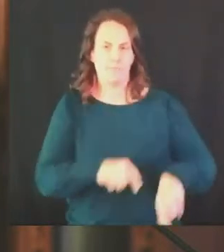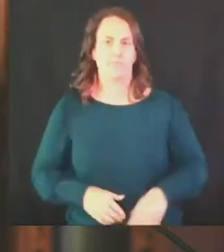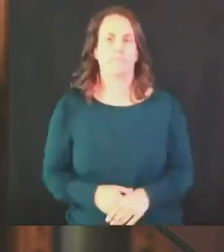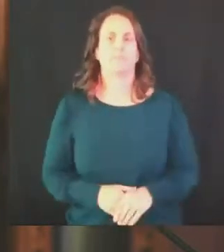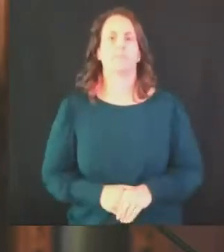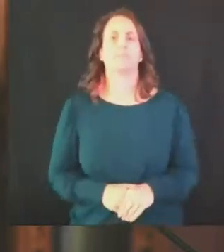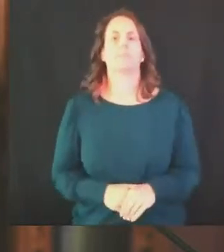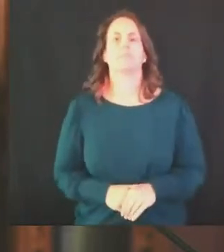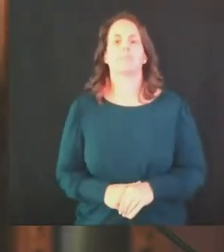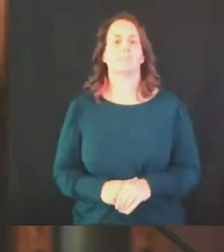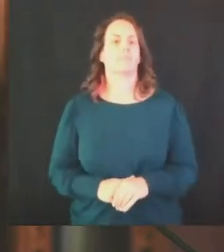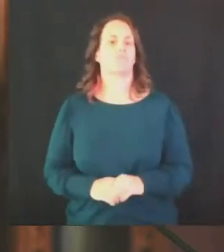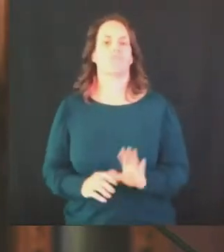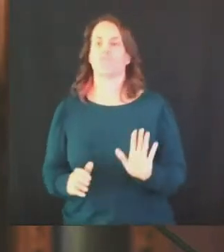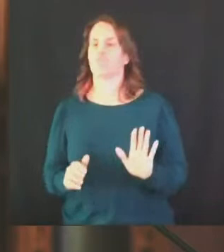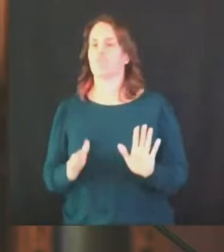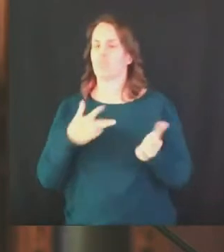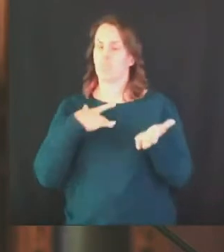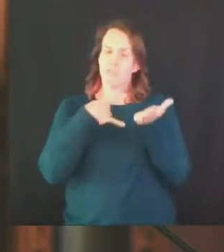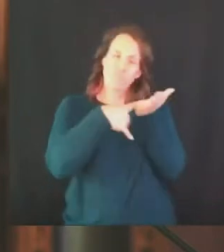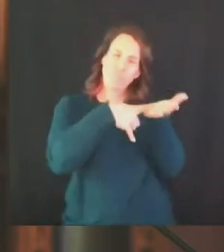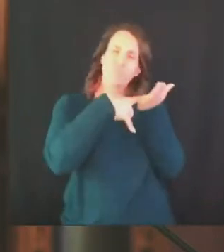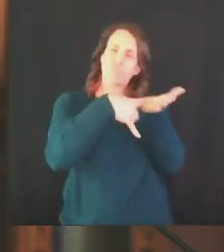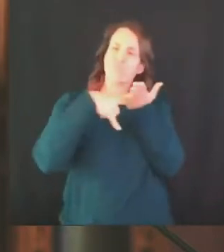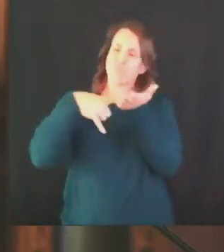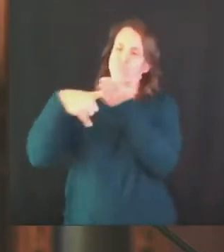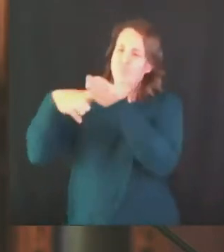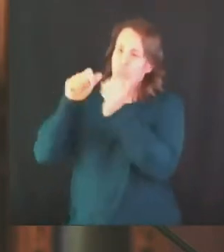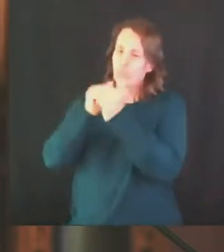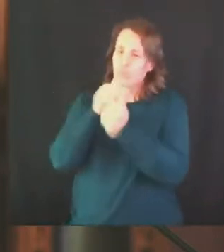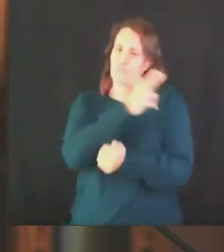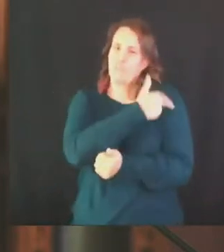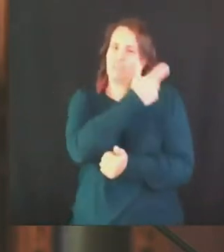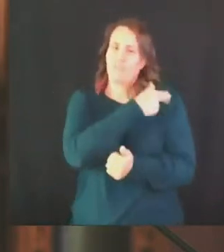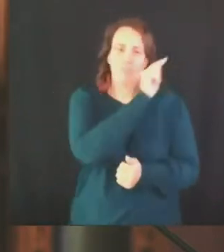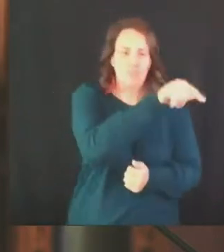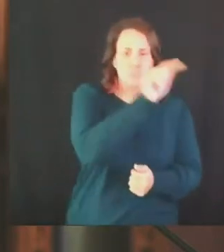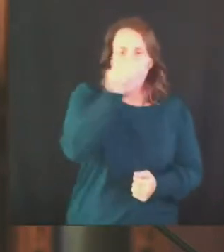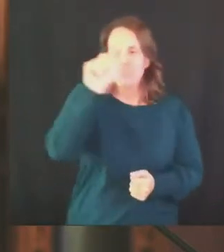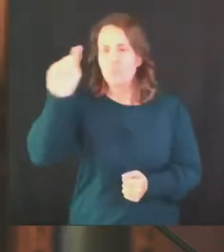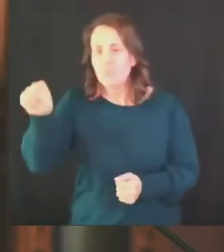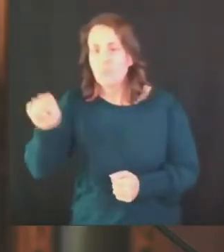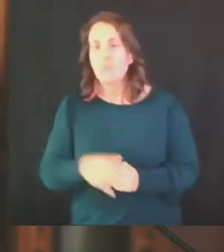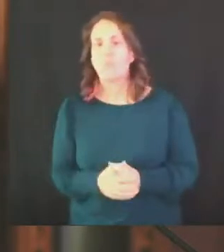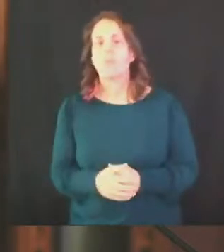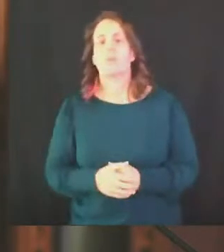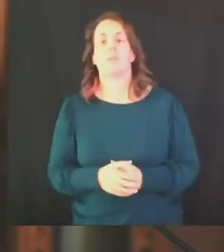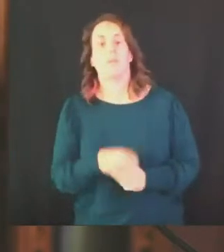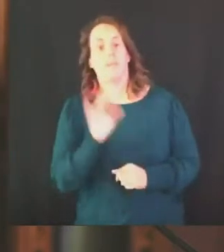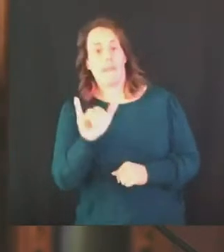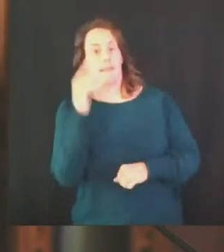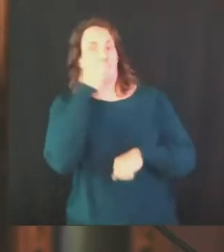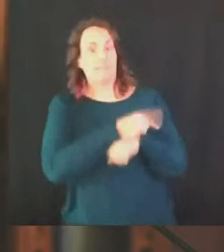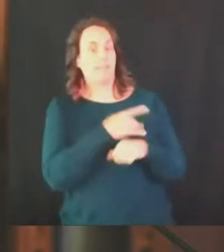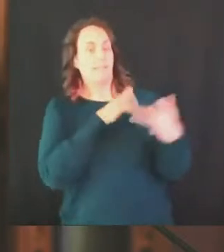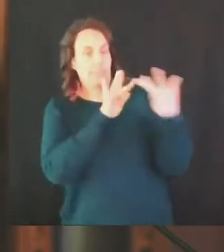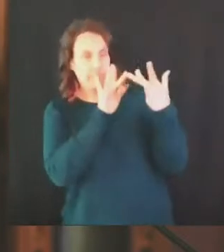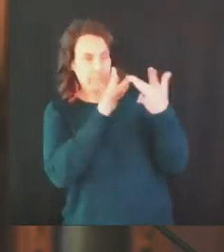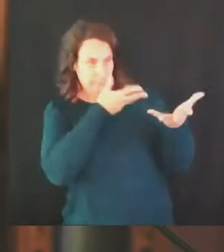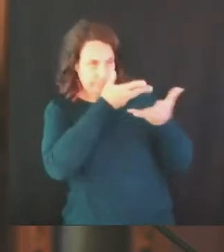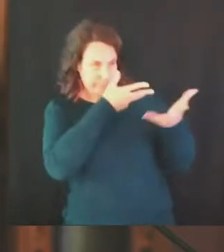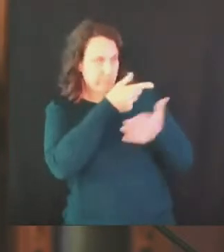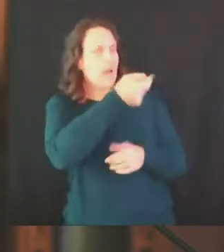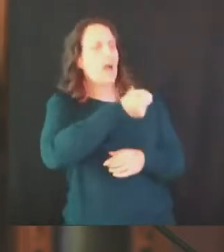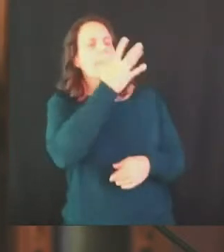that first day and the potential transfer of patients on the day. Obviously, we won't know for sure until we get a little closer